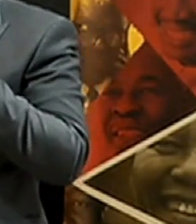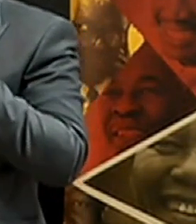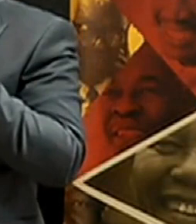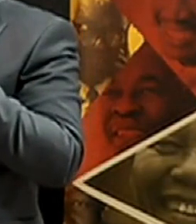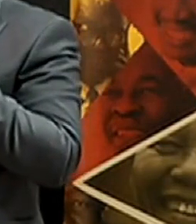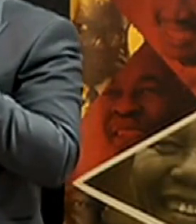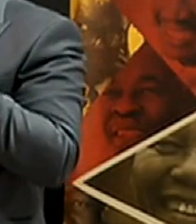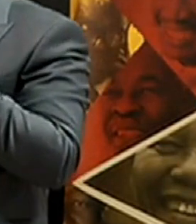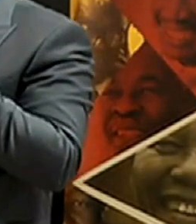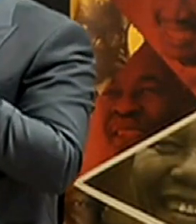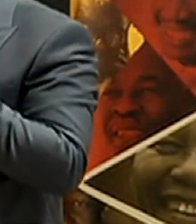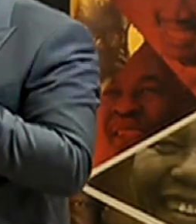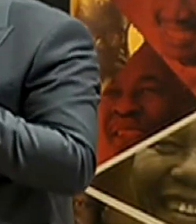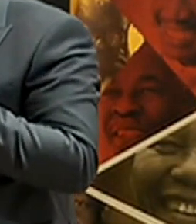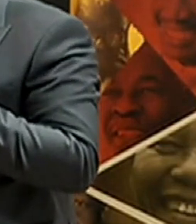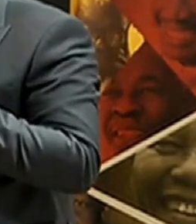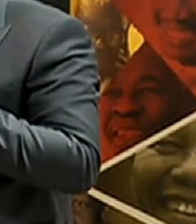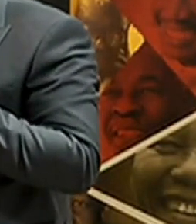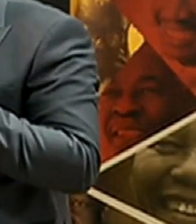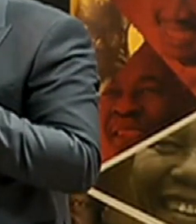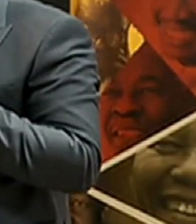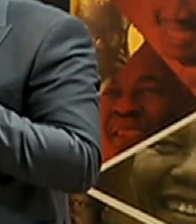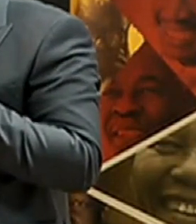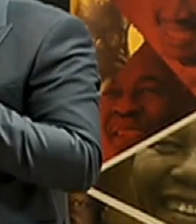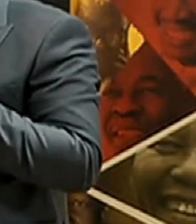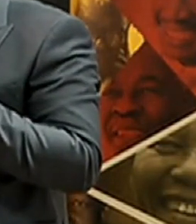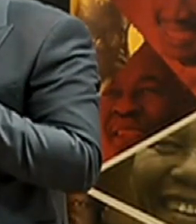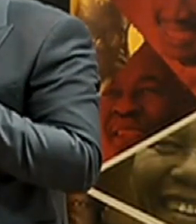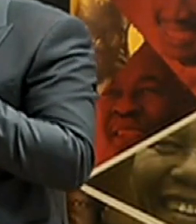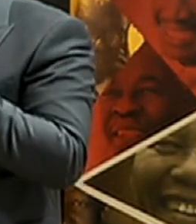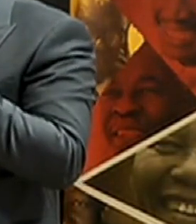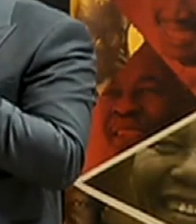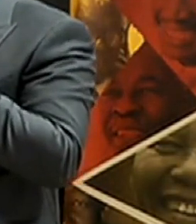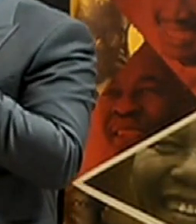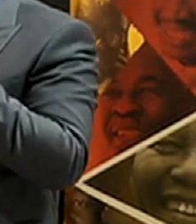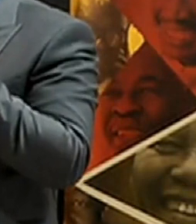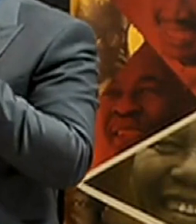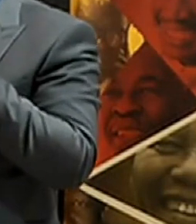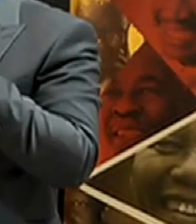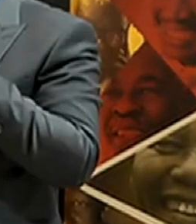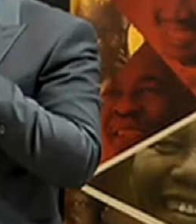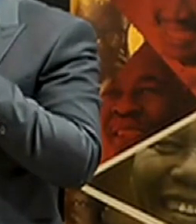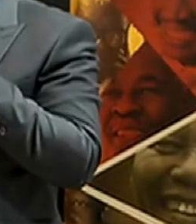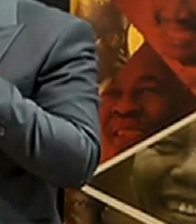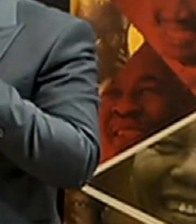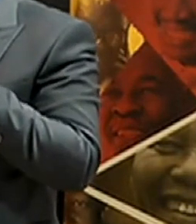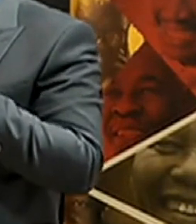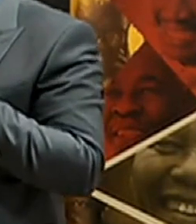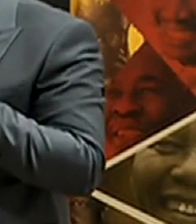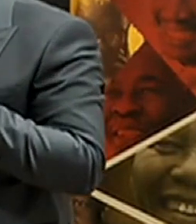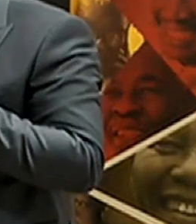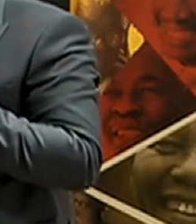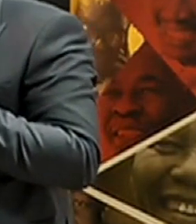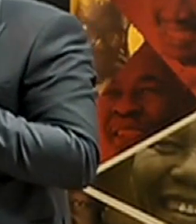in constant contact with the critical stakeholders on this to ensure that we do everything possible to support each other,